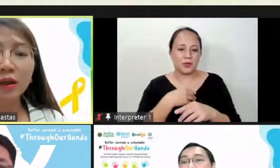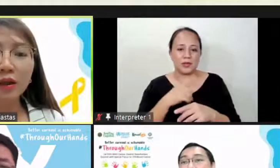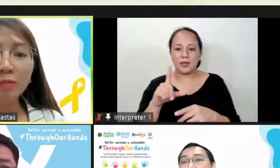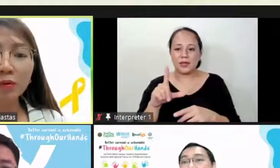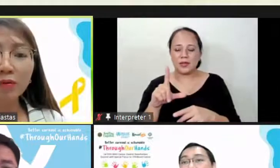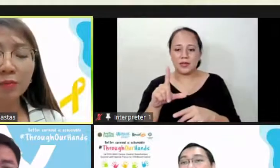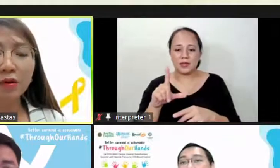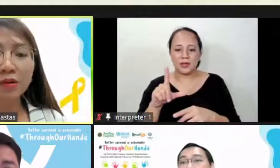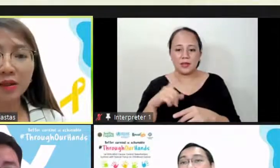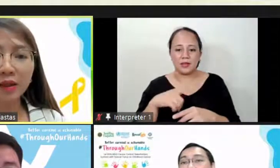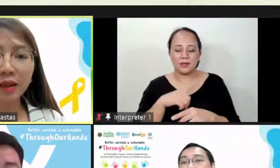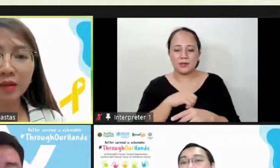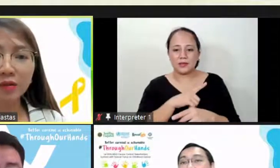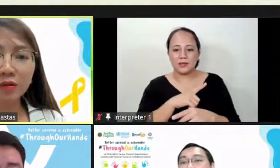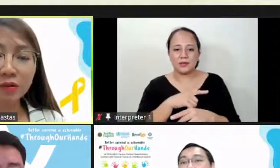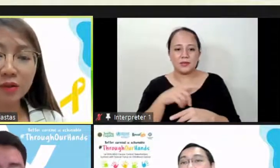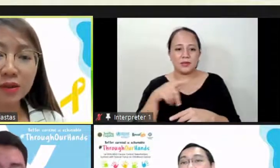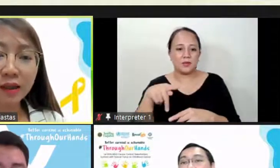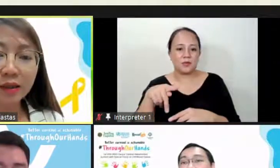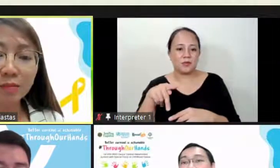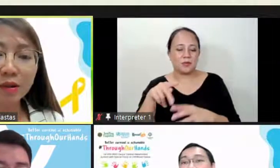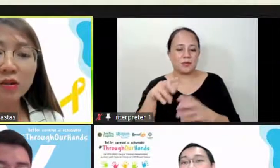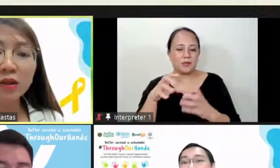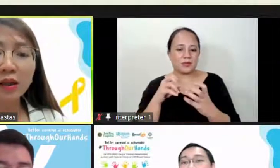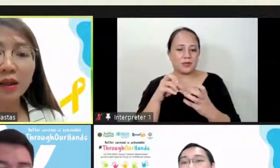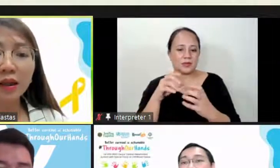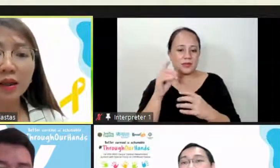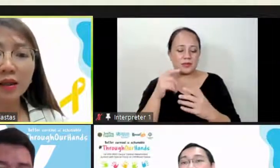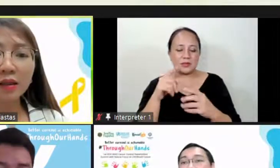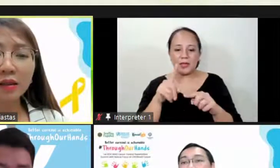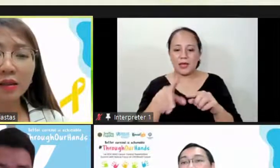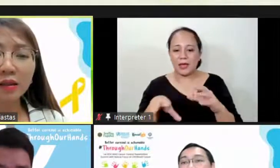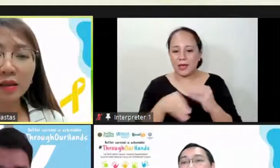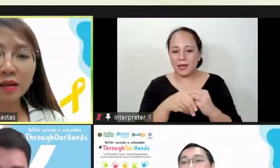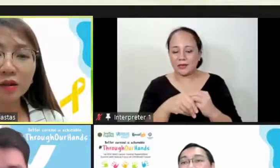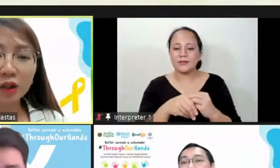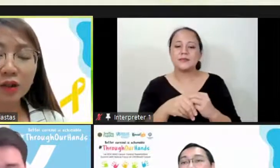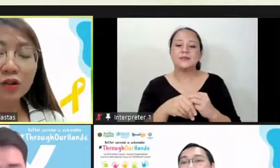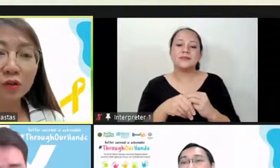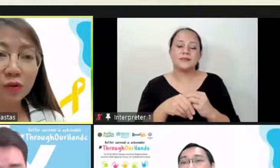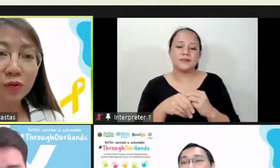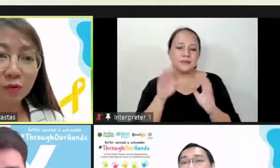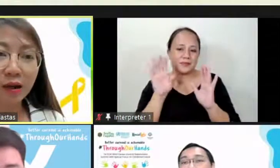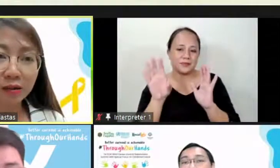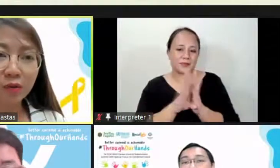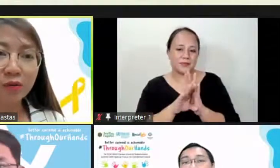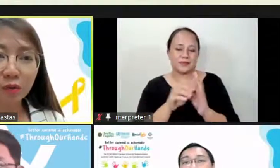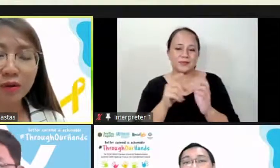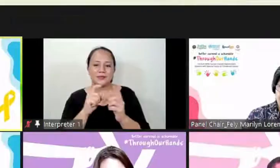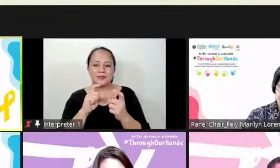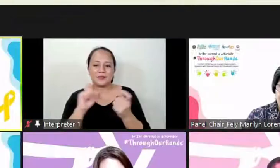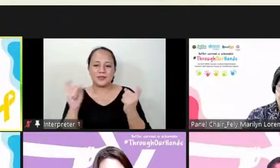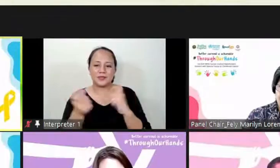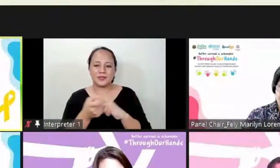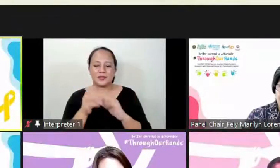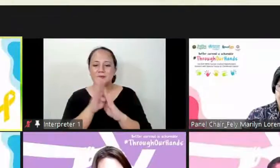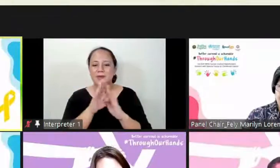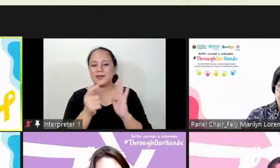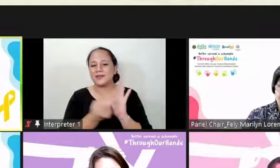cancer, and blue for prostate cancer. So just add the image and change your Zoom background